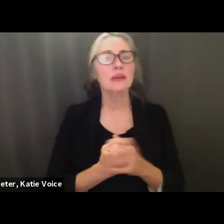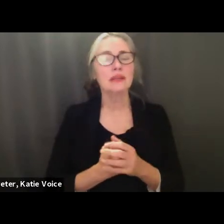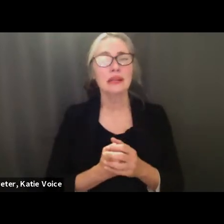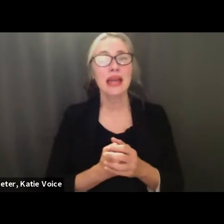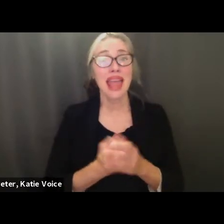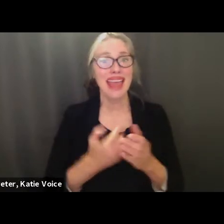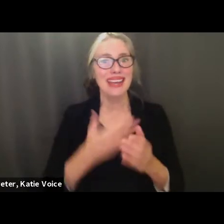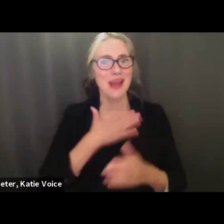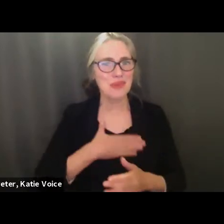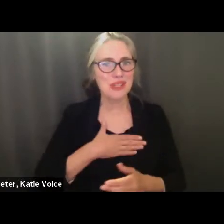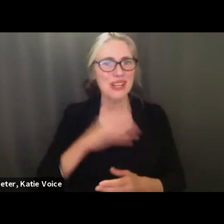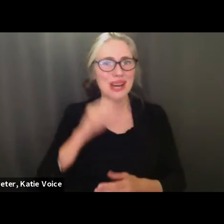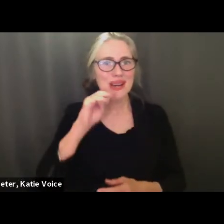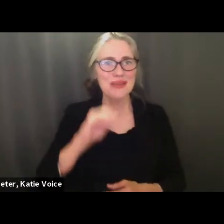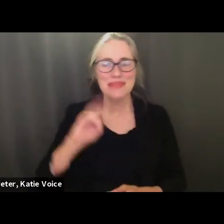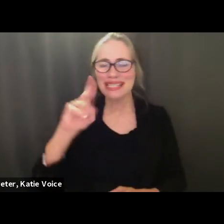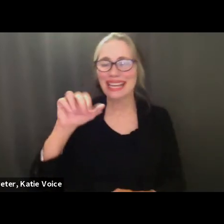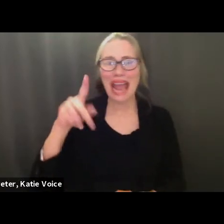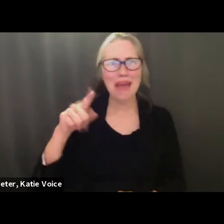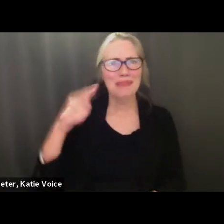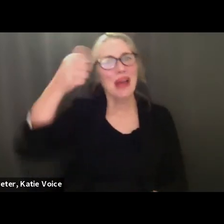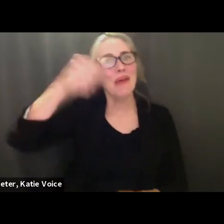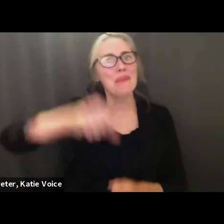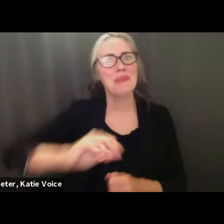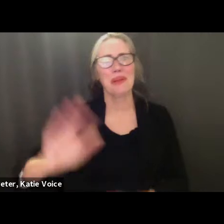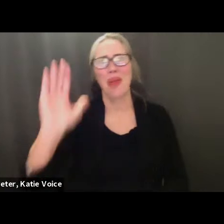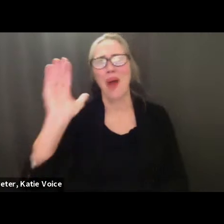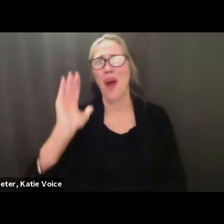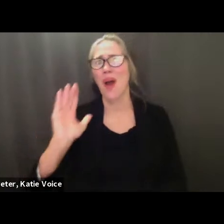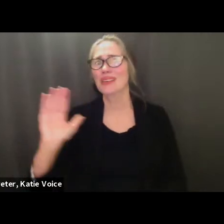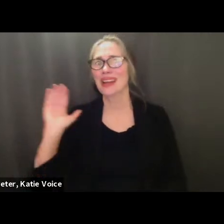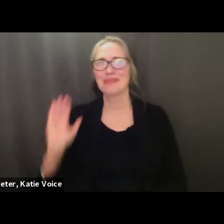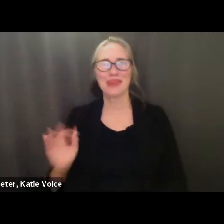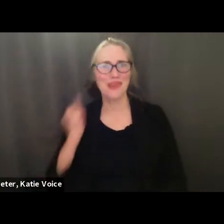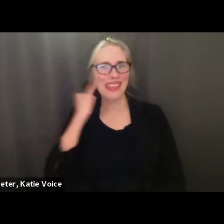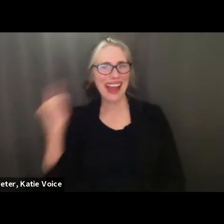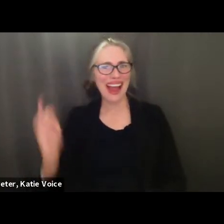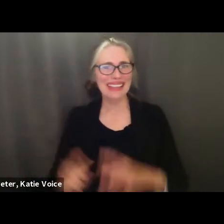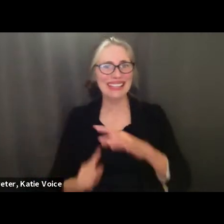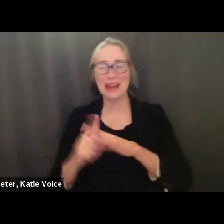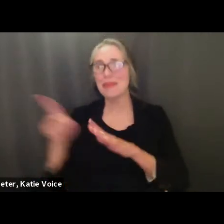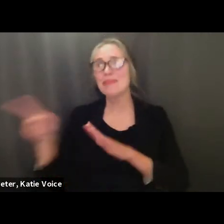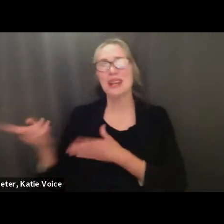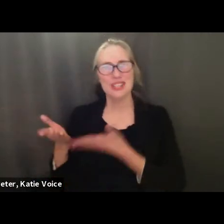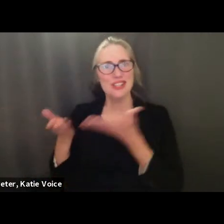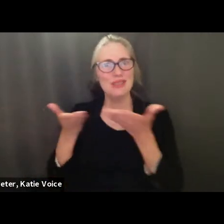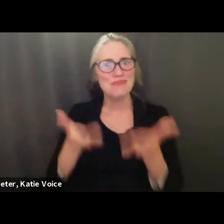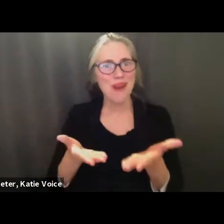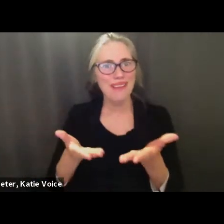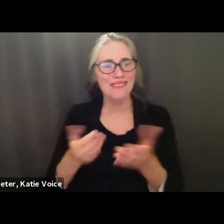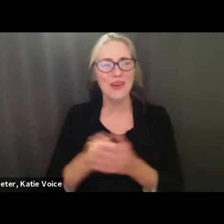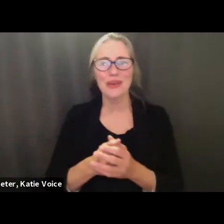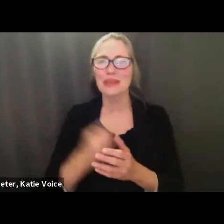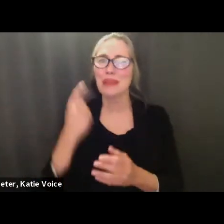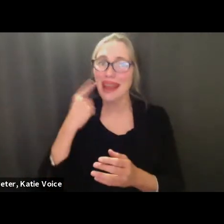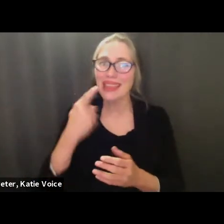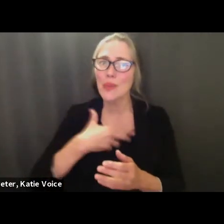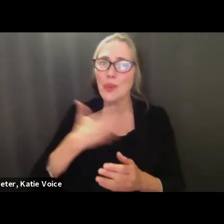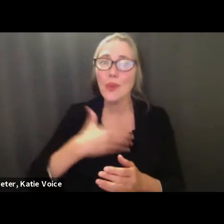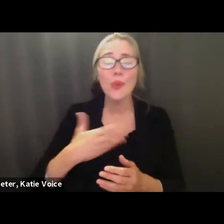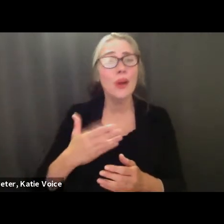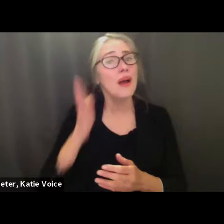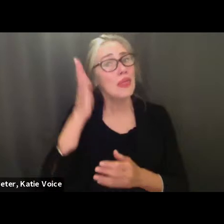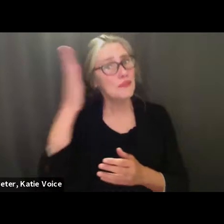forward, which seems like a long time ago, and it was indeed. We have, the responsibility for the